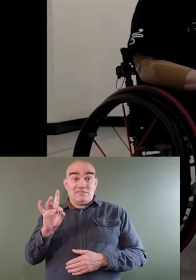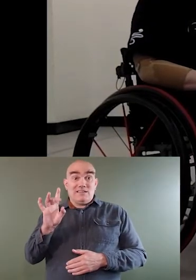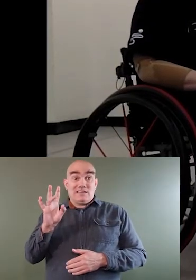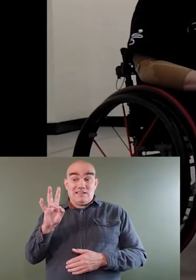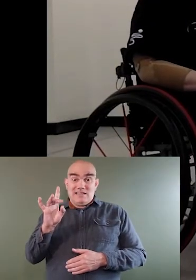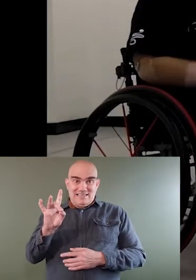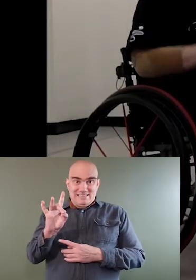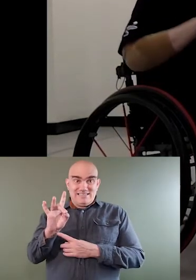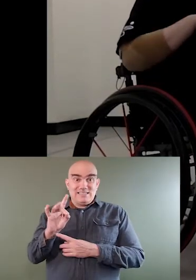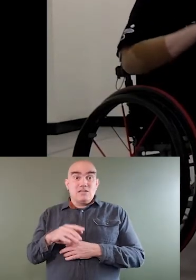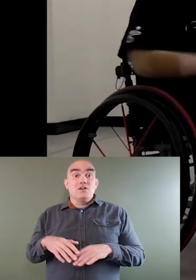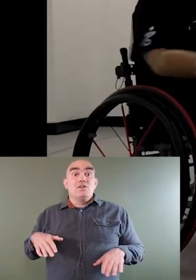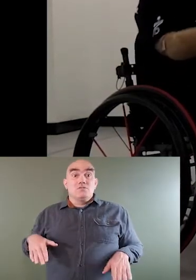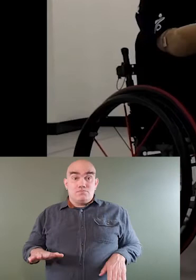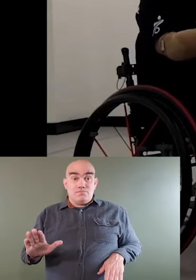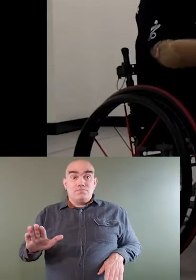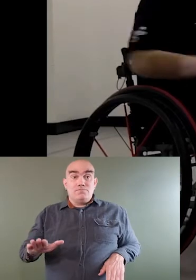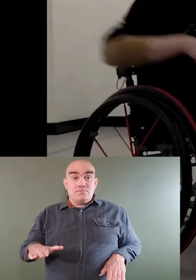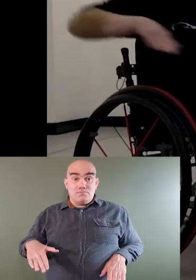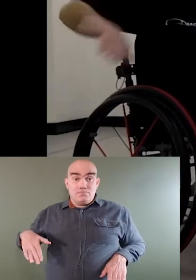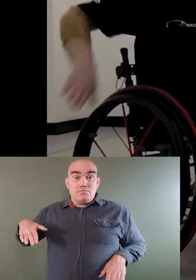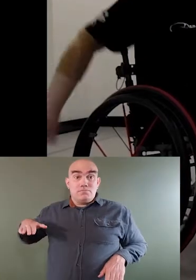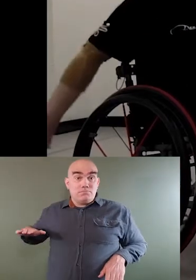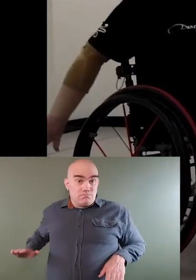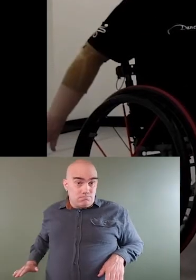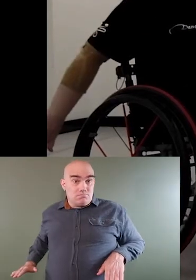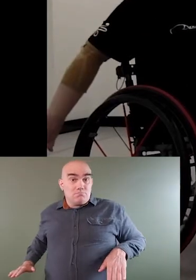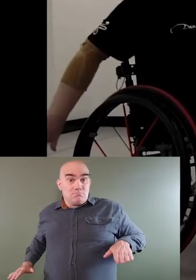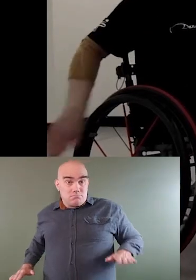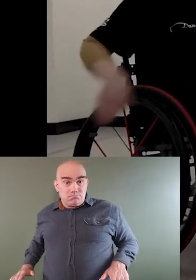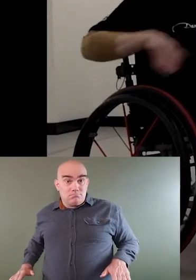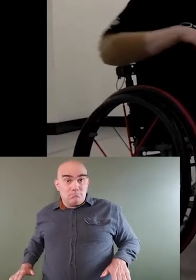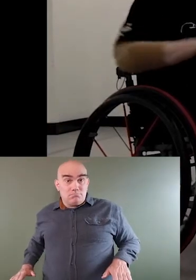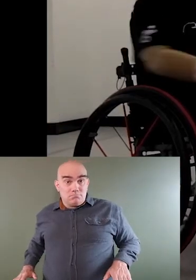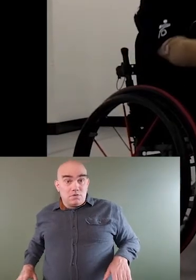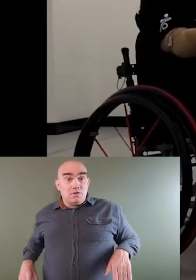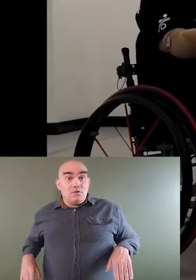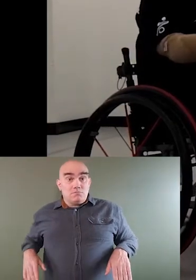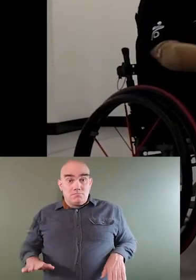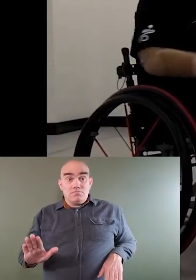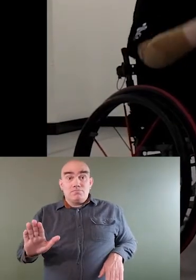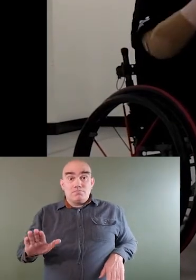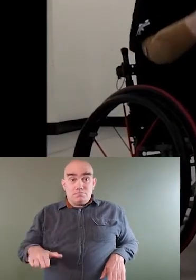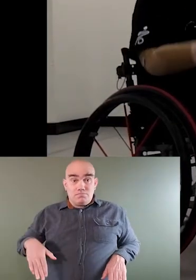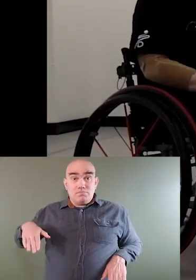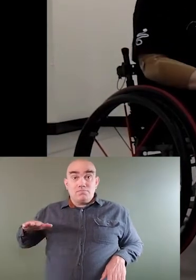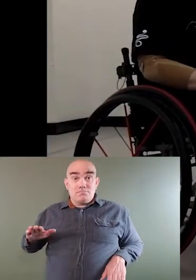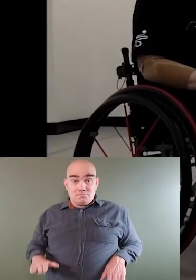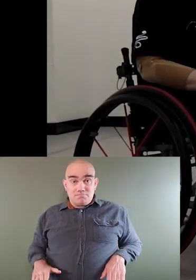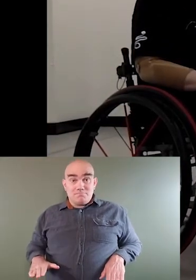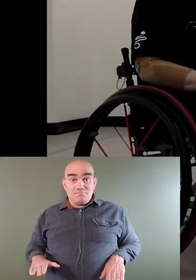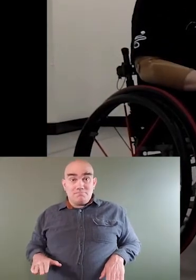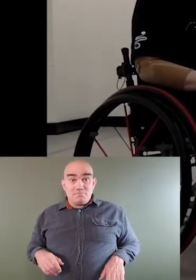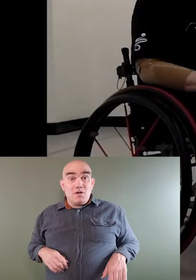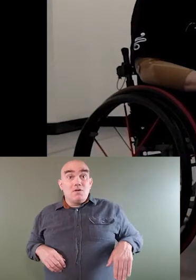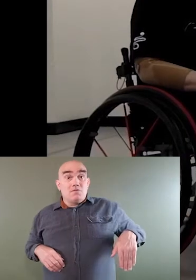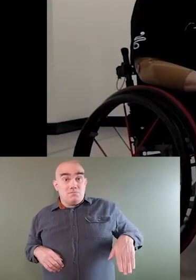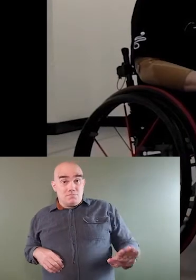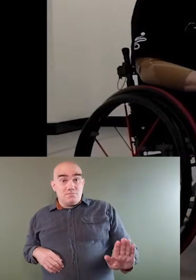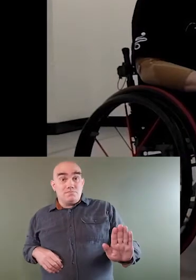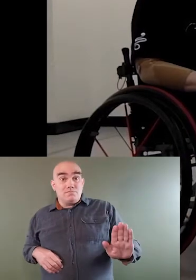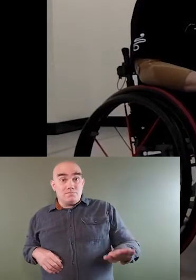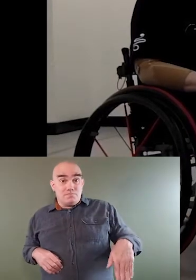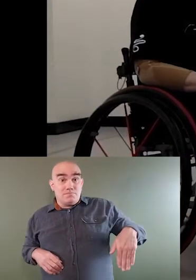7, 8. Shuffle, ball, change. Shuffle, step. Left